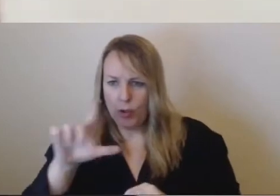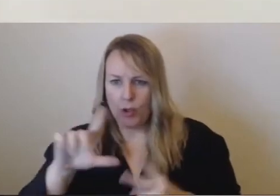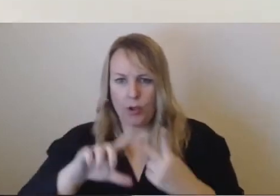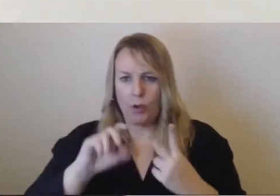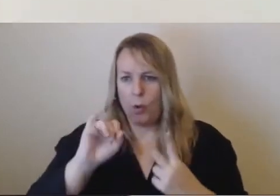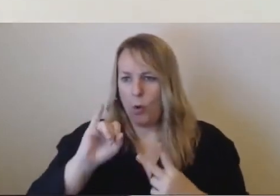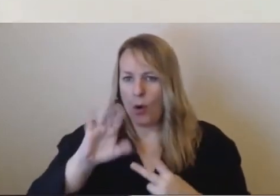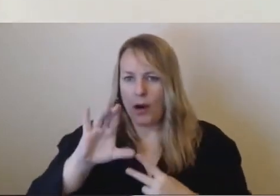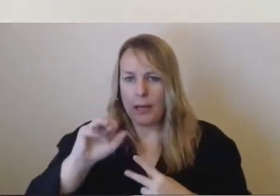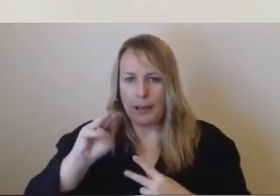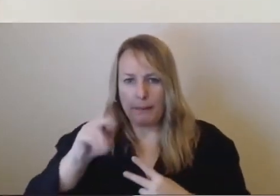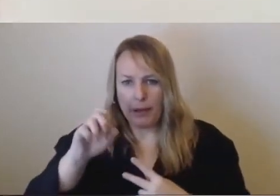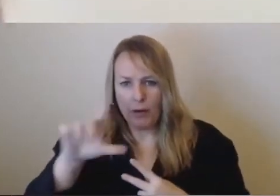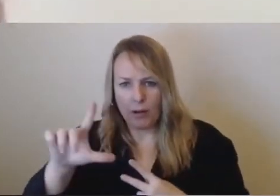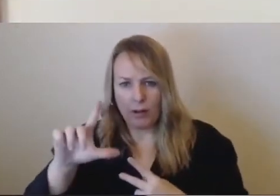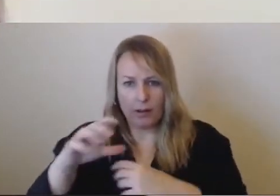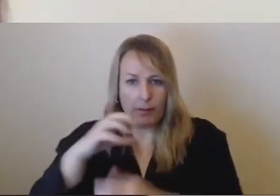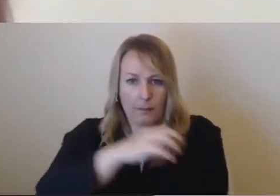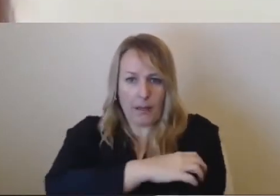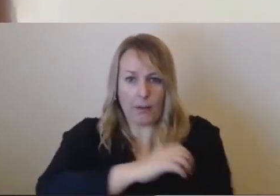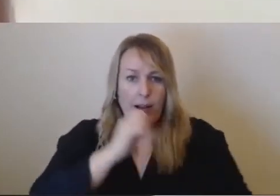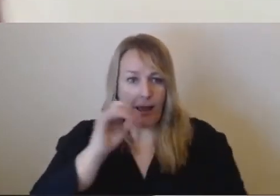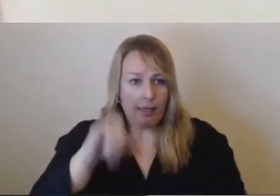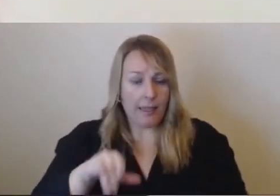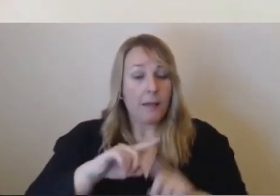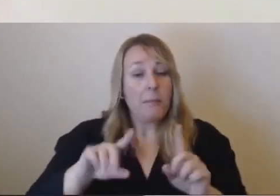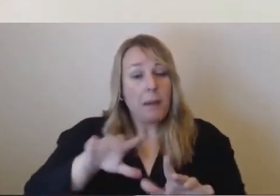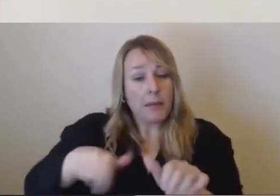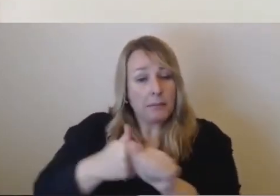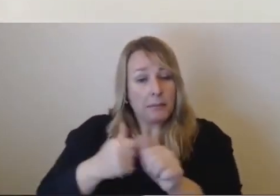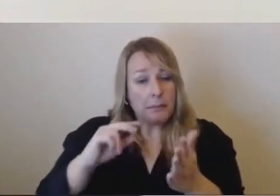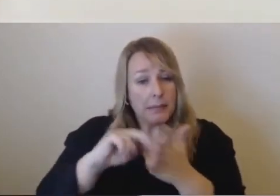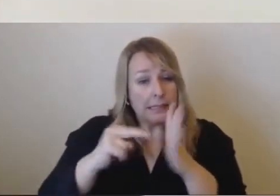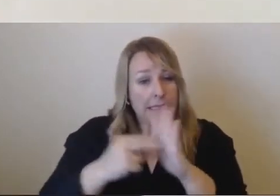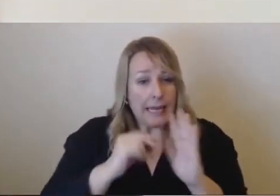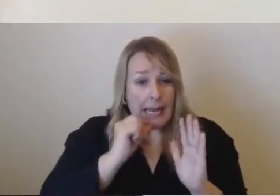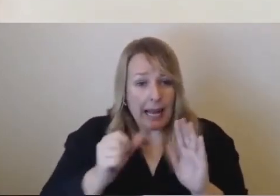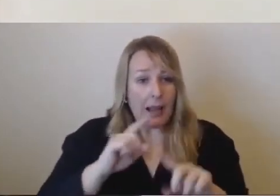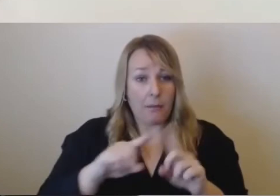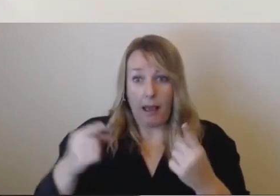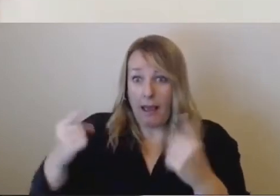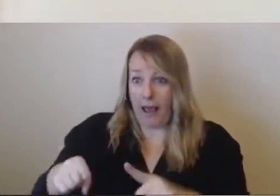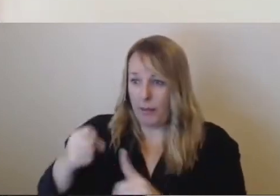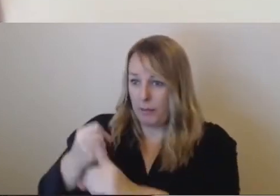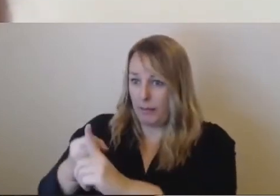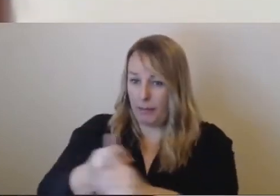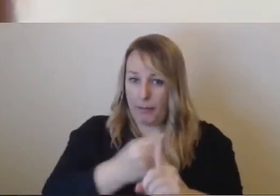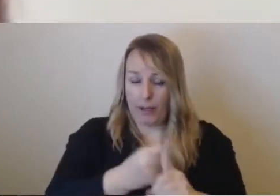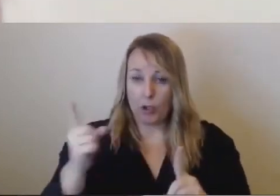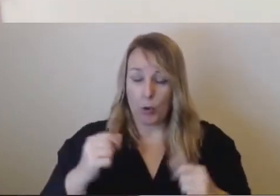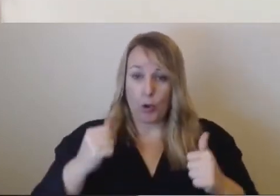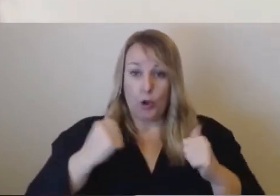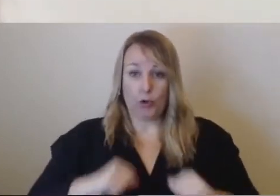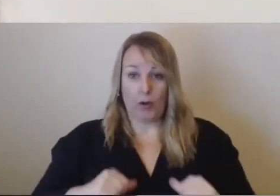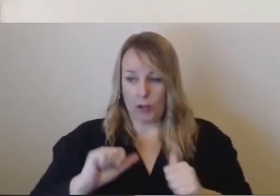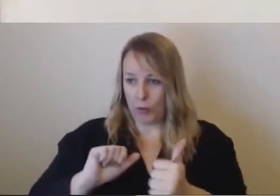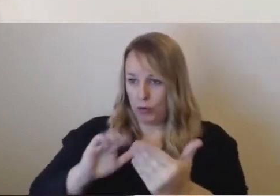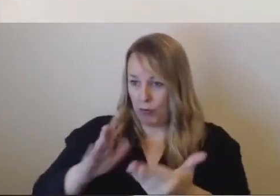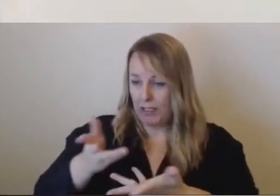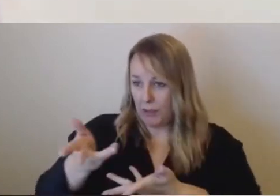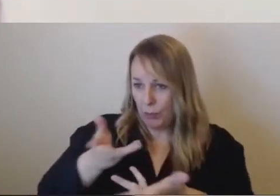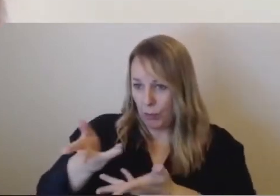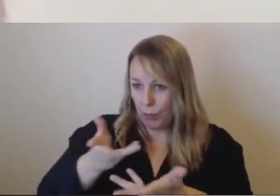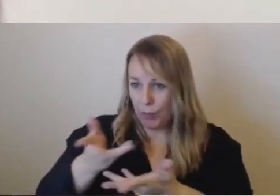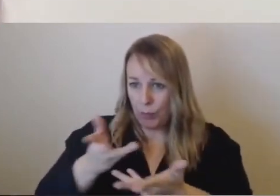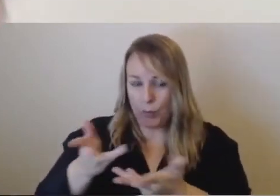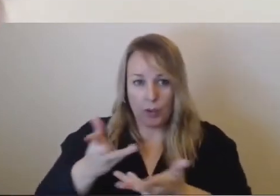wasn't, you know, that wasn't their intent, although that may be some of the byproducts. So I think they attempt to address that and to change the narrative on it. But when you're dealing